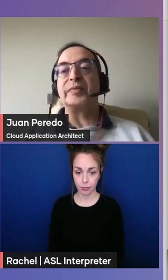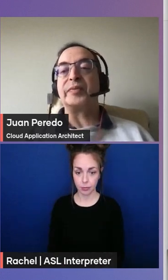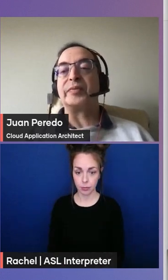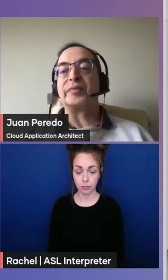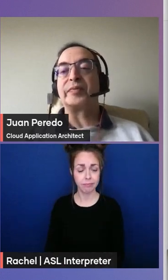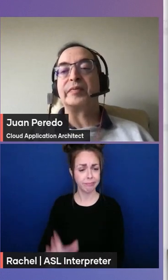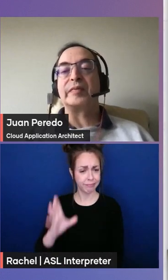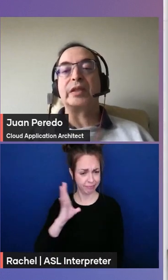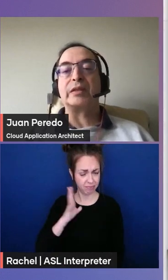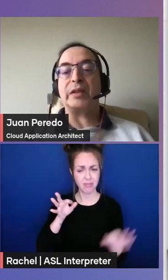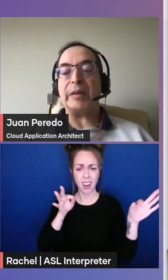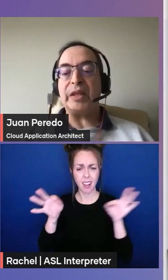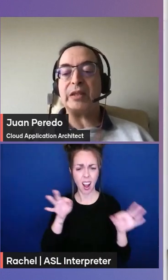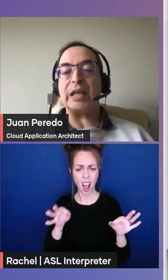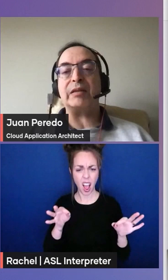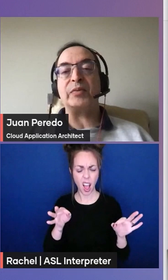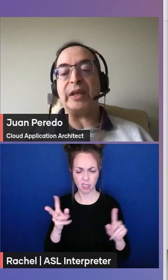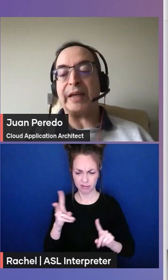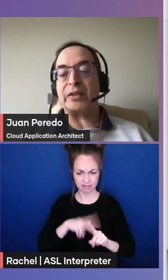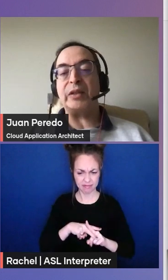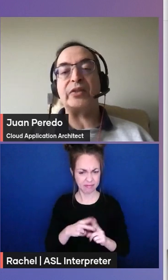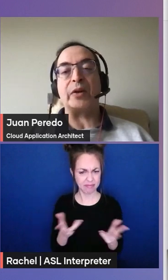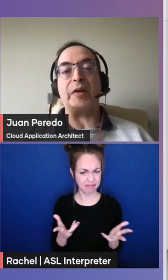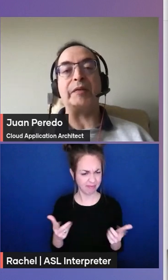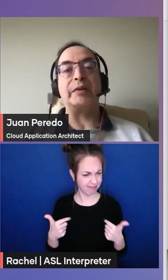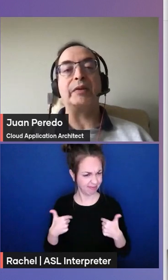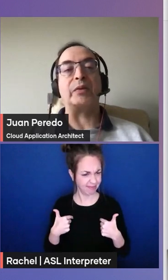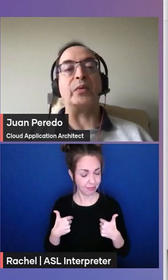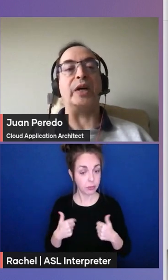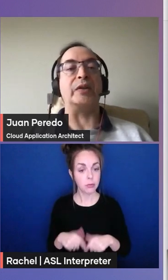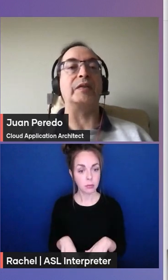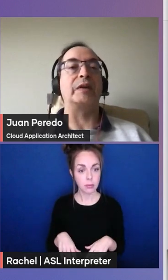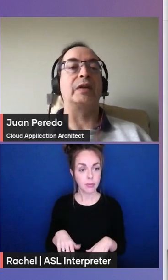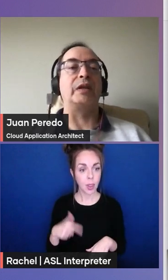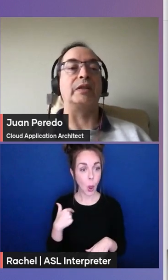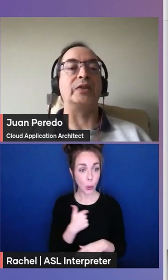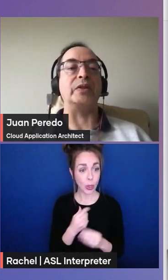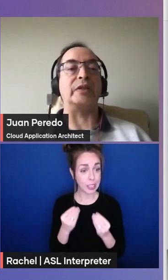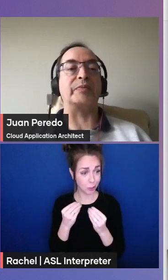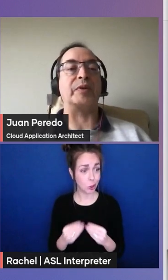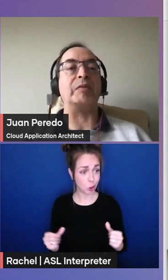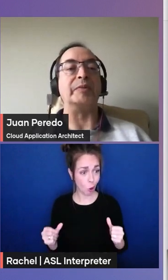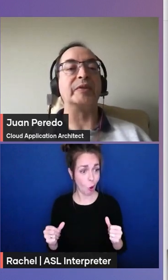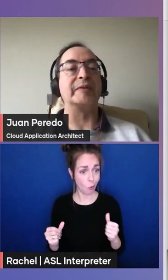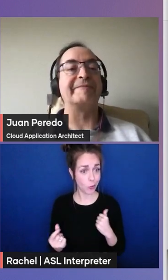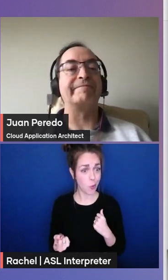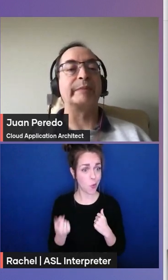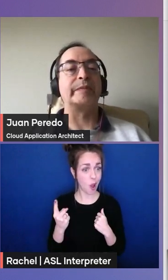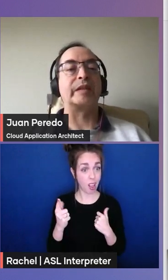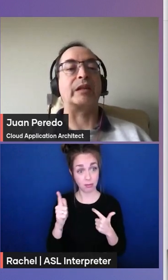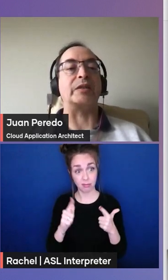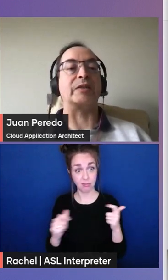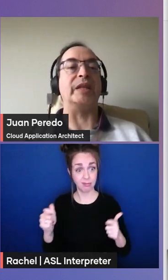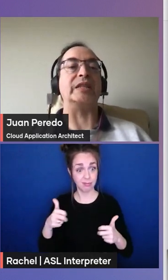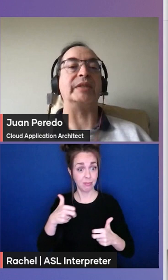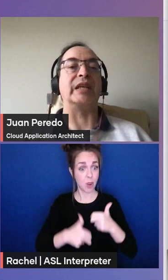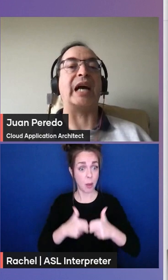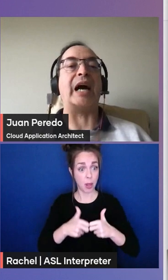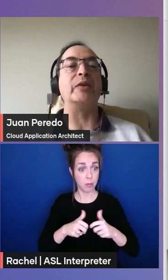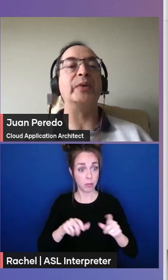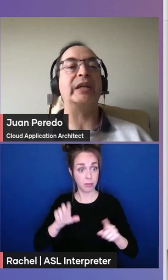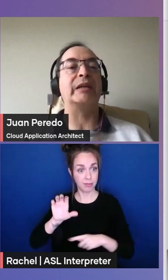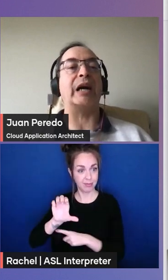us? So that means that we have actually solved one of Joyce's problems, cluster